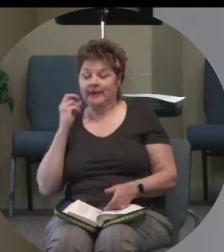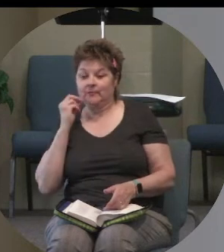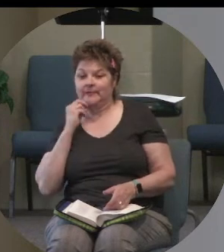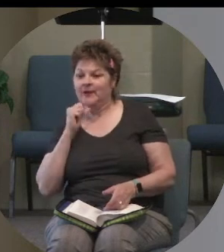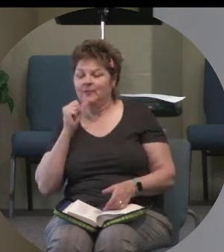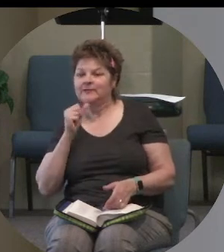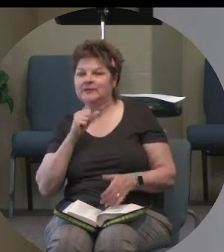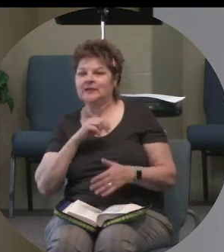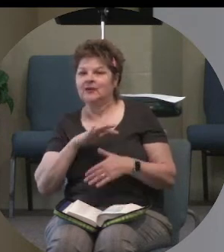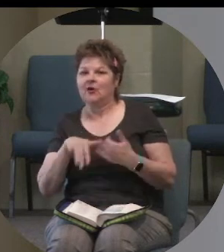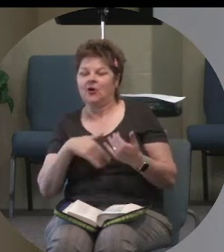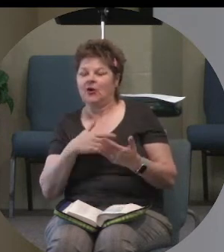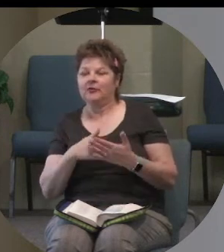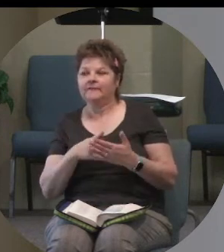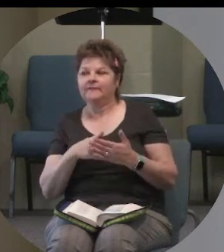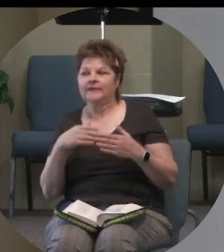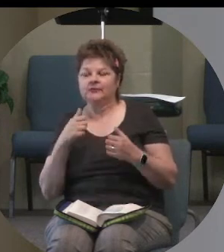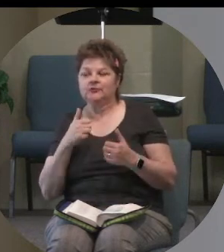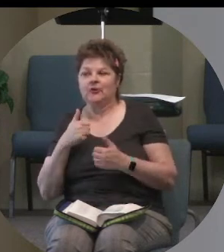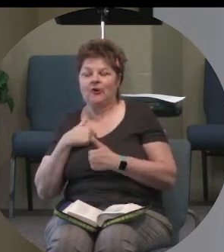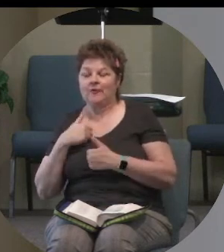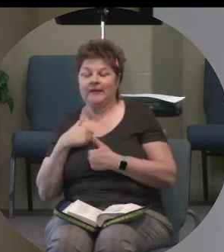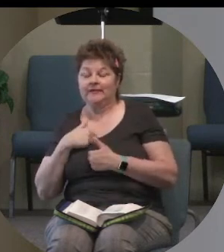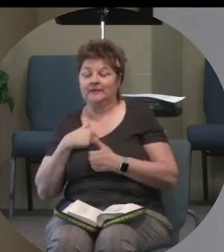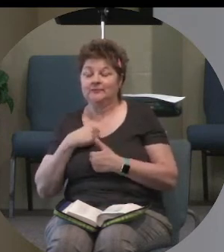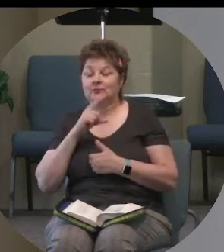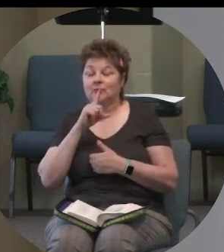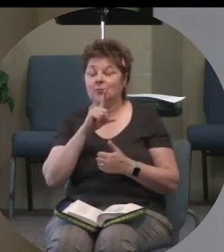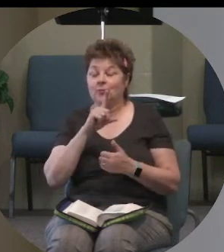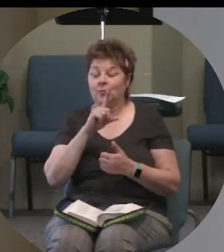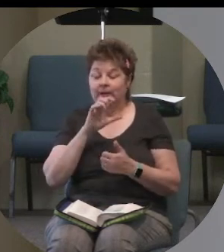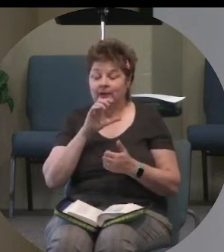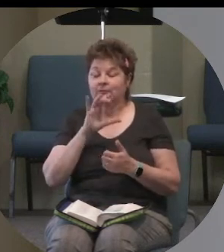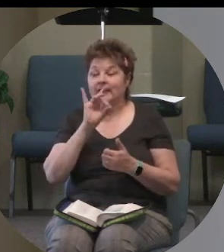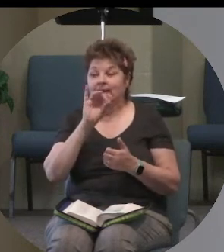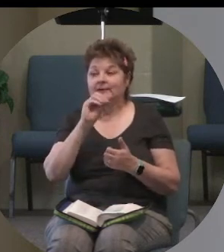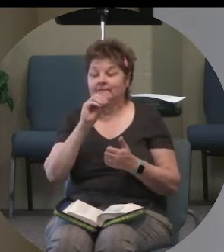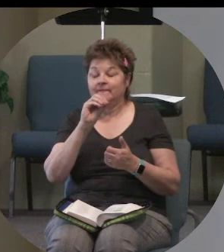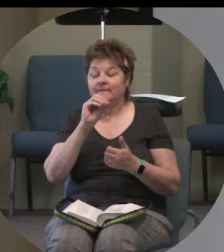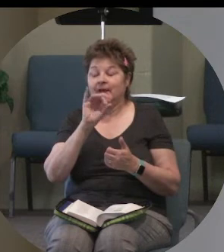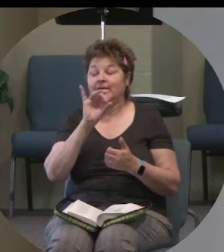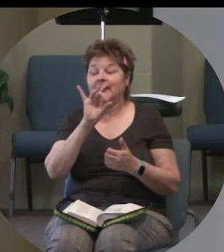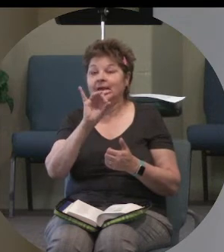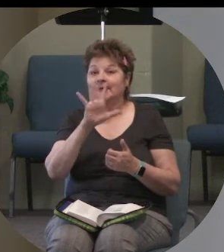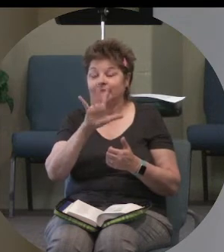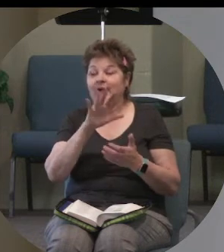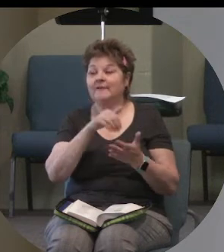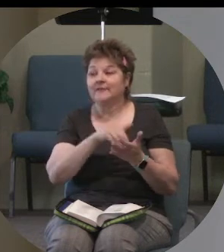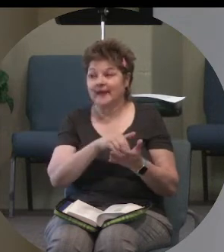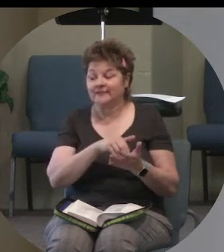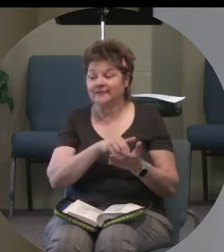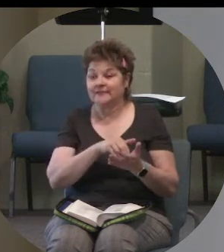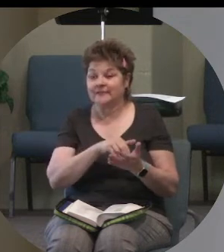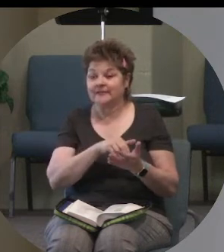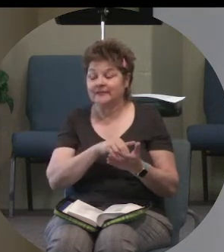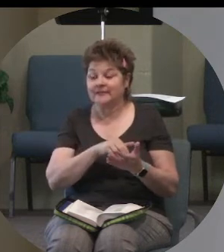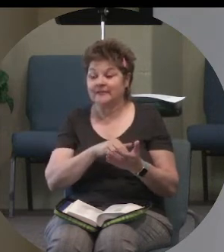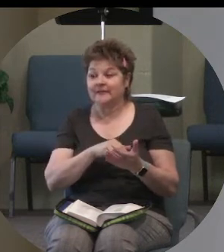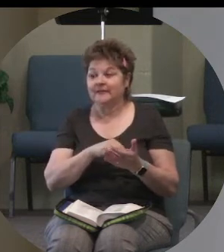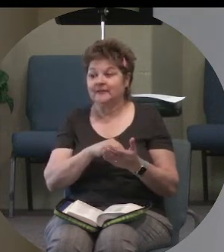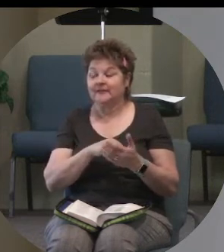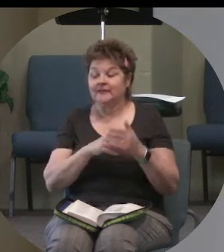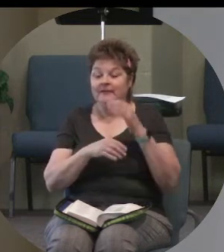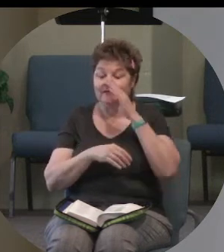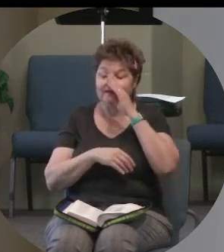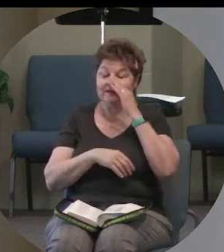just 185,000. God took care of the problem. Right? More than likely, Hezekiah would have marched out after God told him